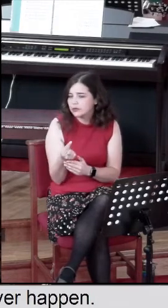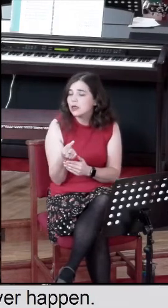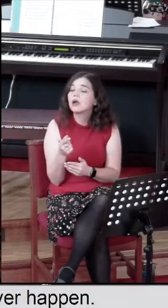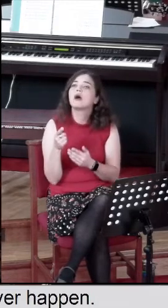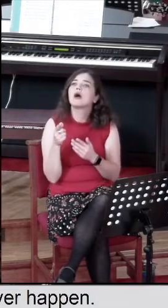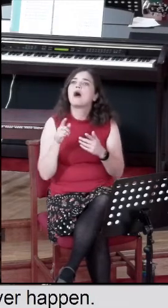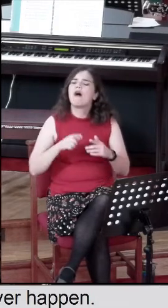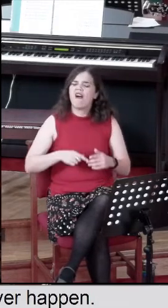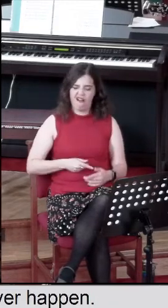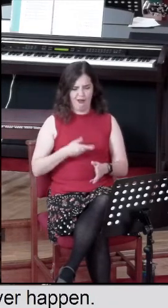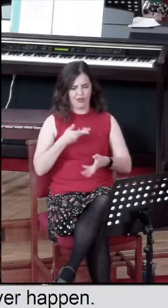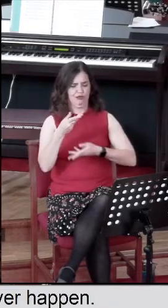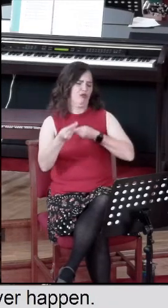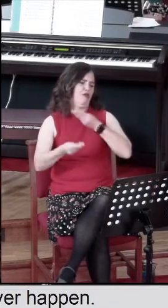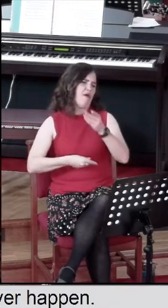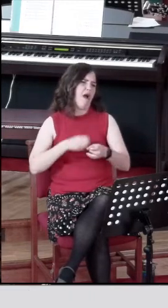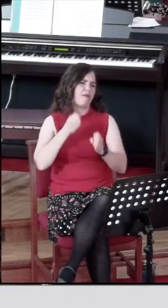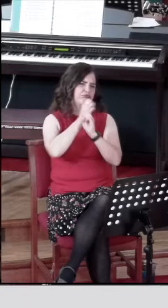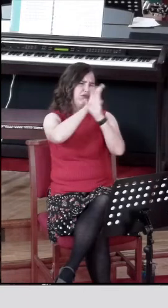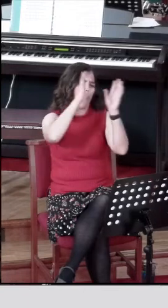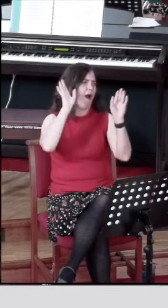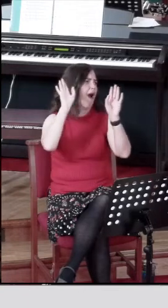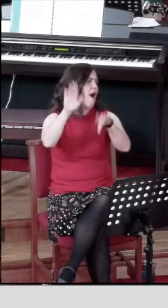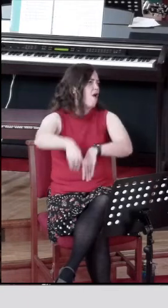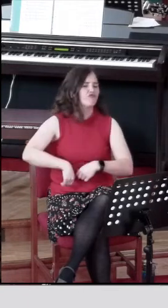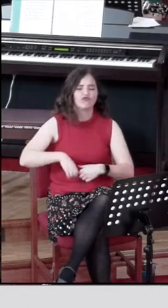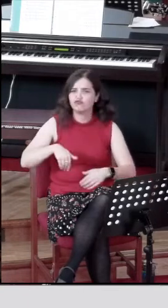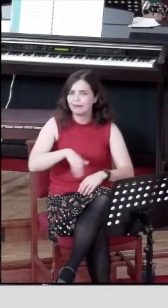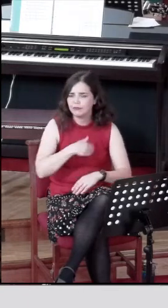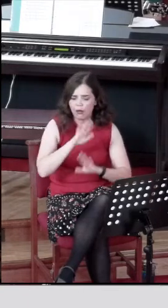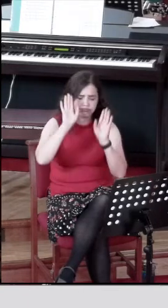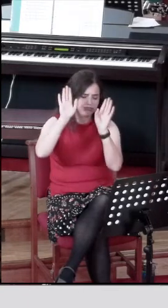what a story. Imagine going to the moon in a